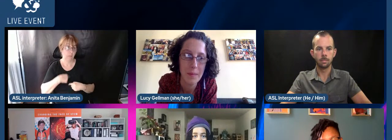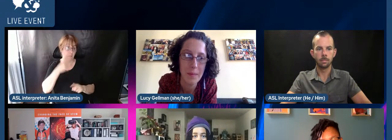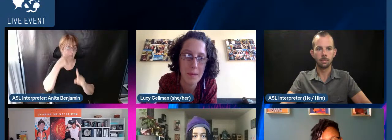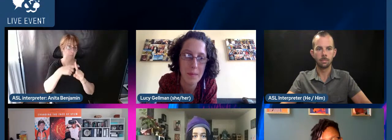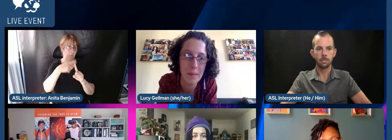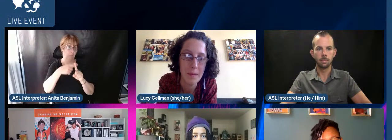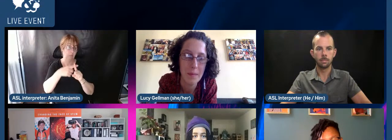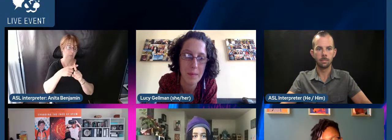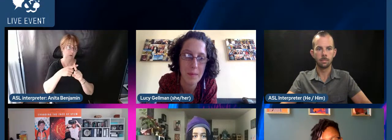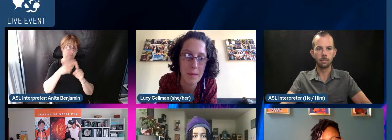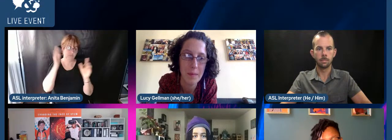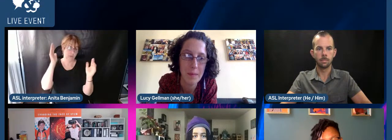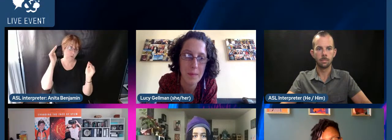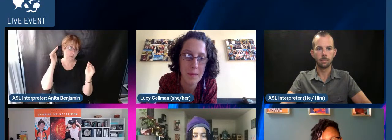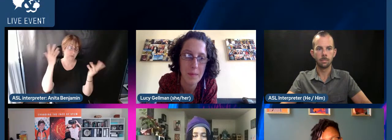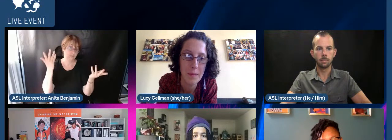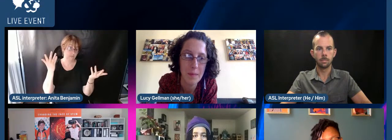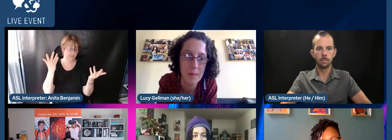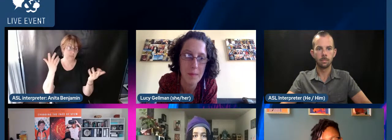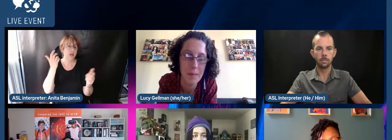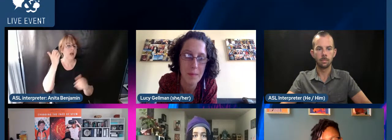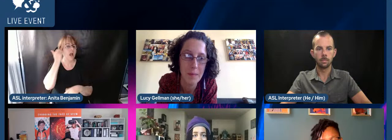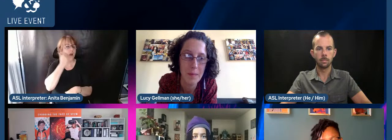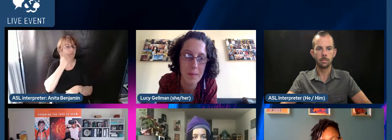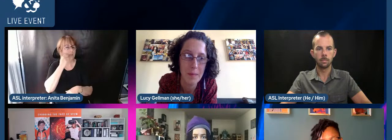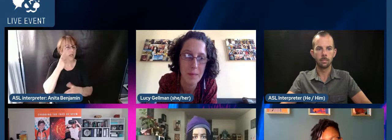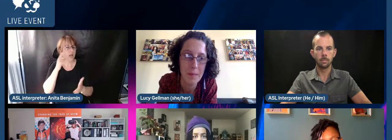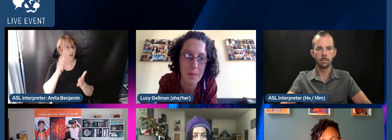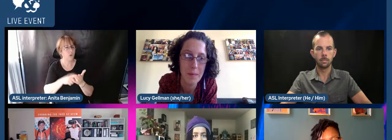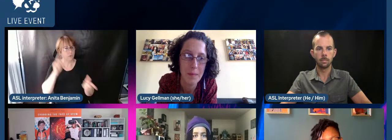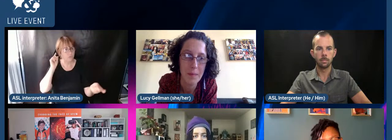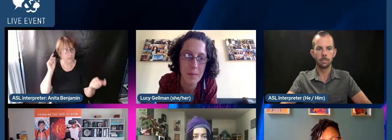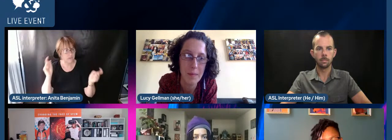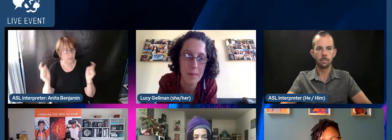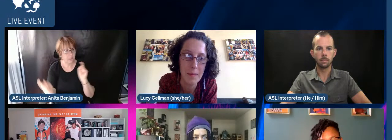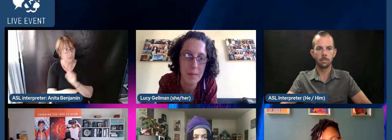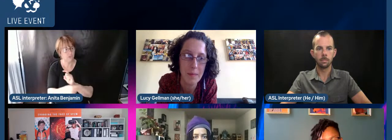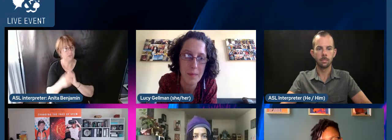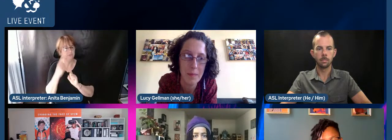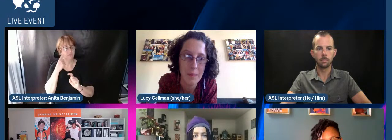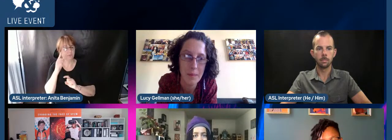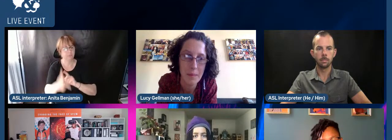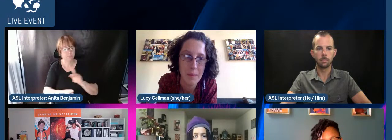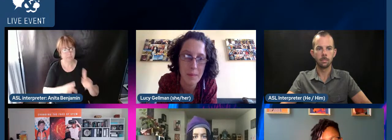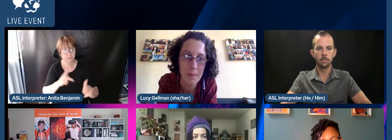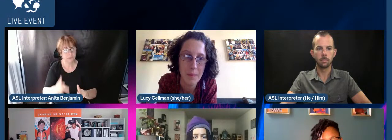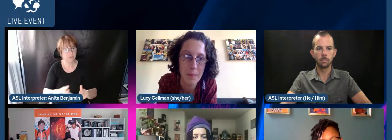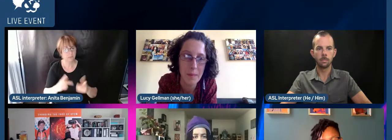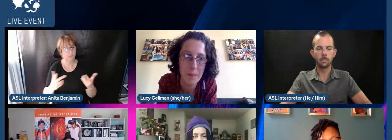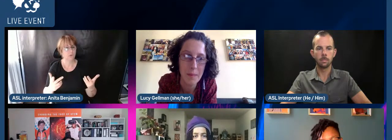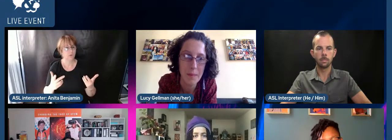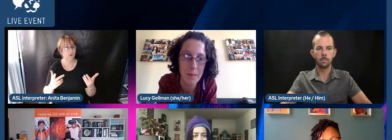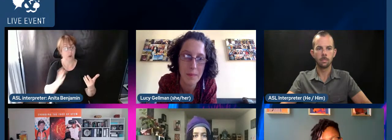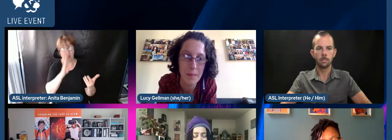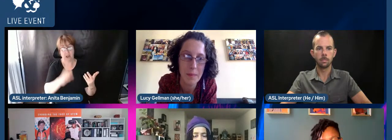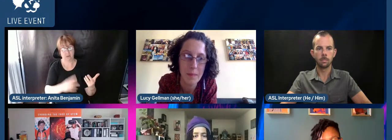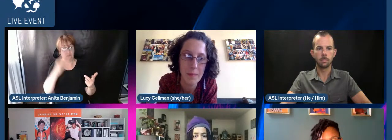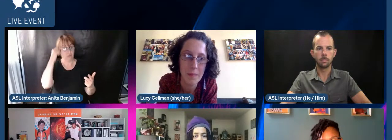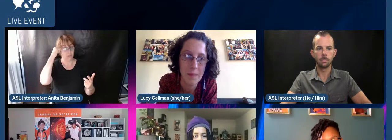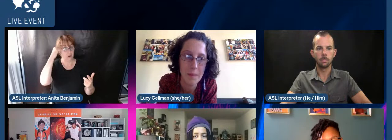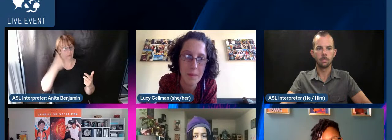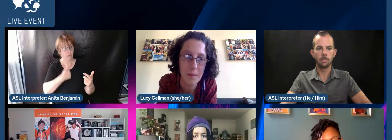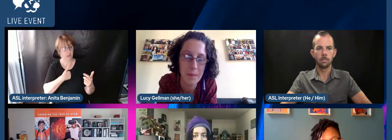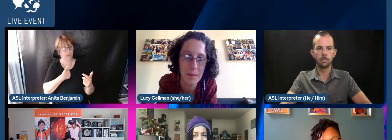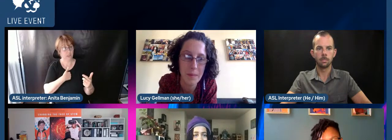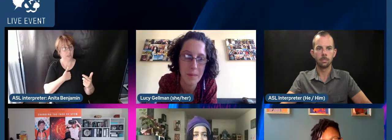I see amazing transformations with people that I would have never thought. And